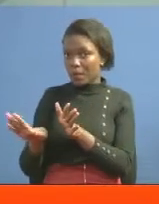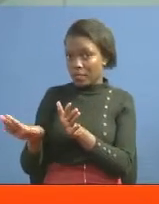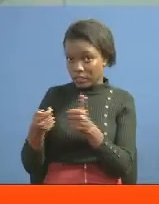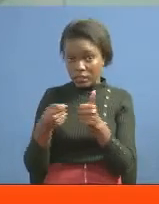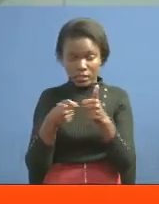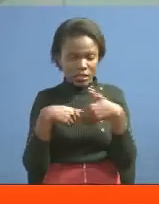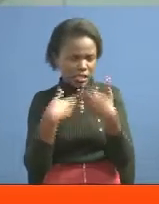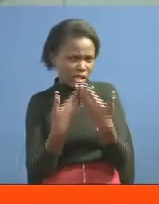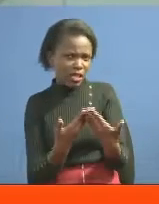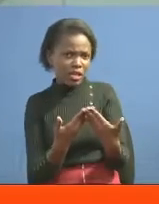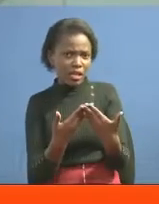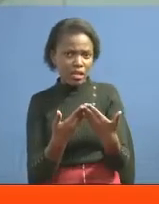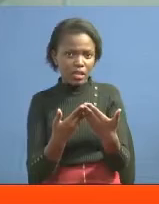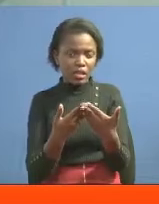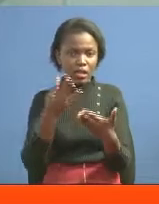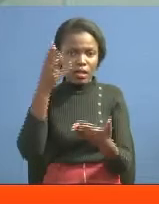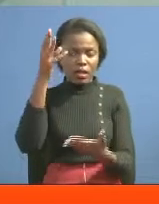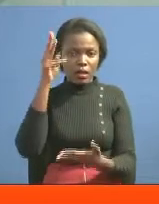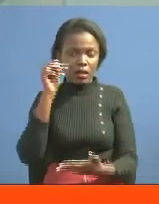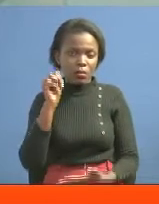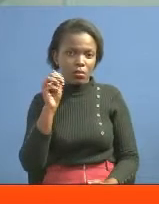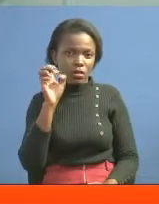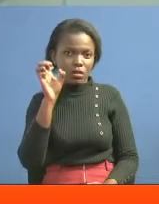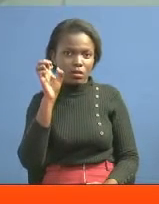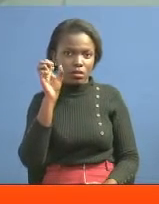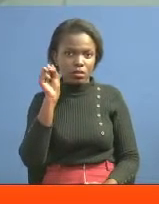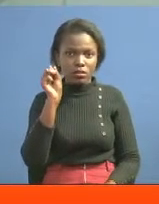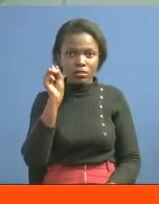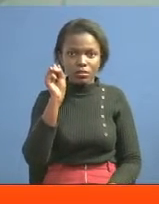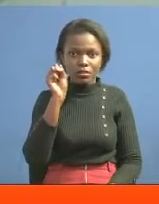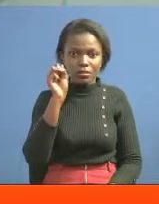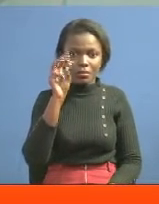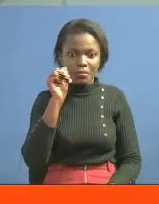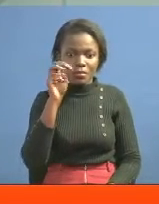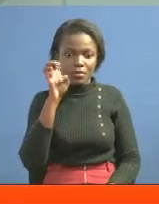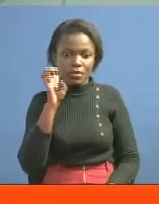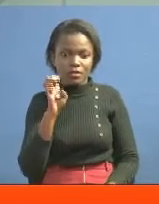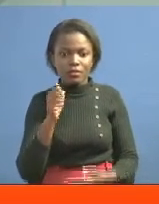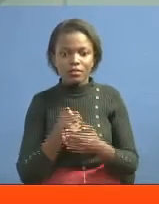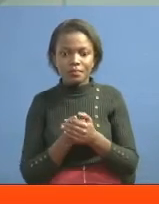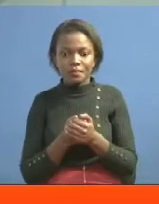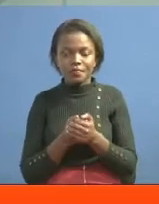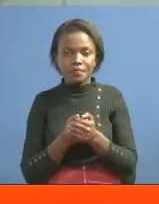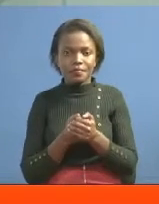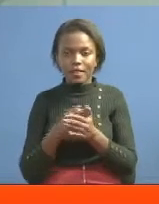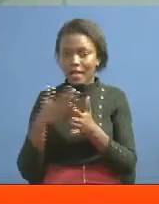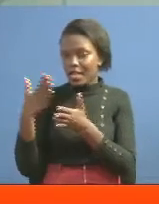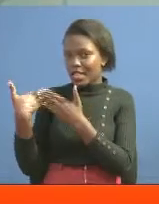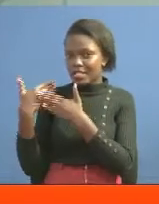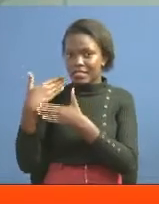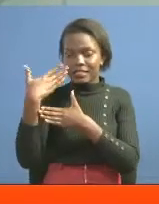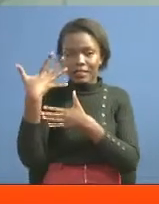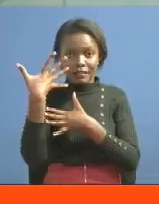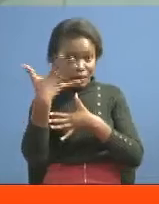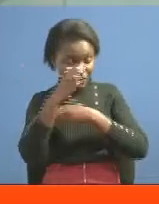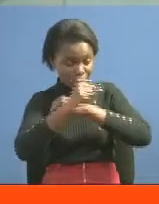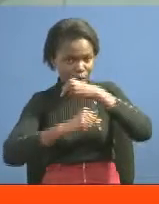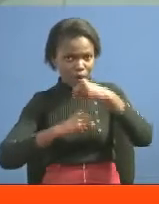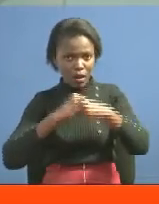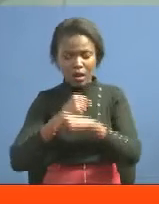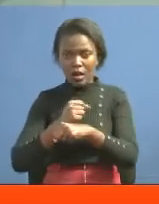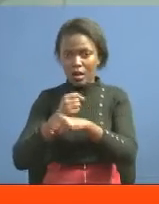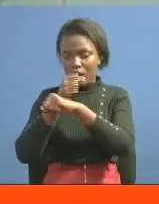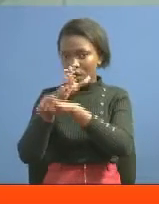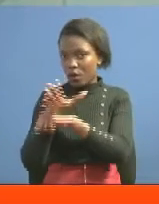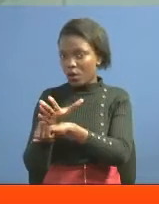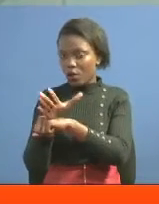that the MSMEs had been actually facing significant challenges for the last maybe like 5 years. So